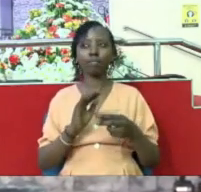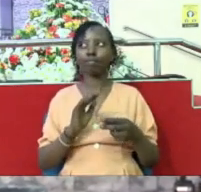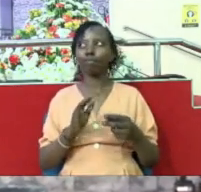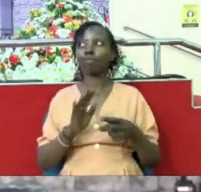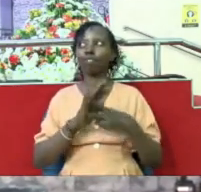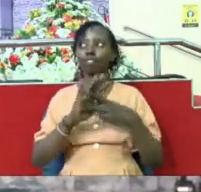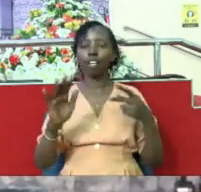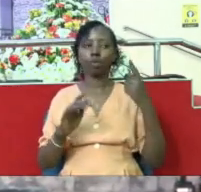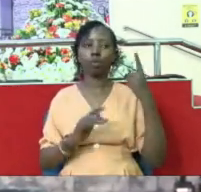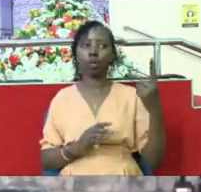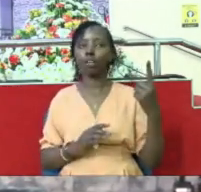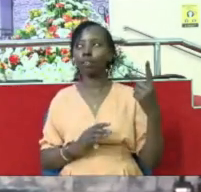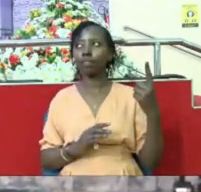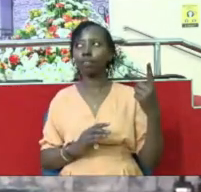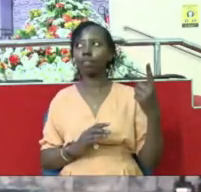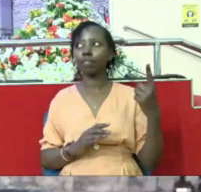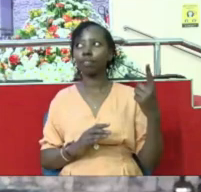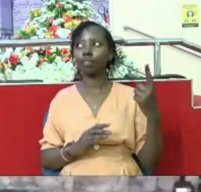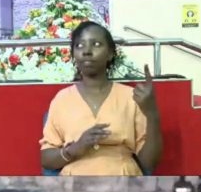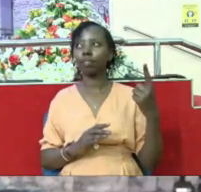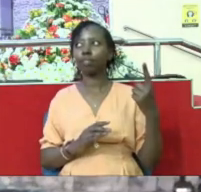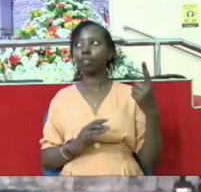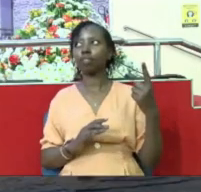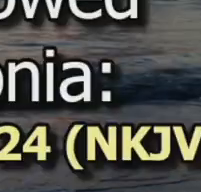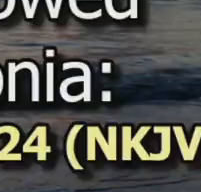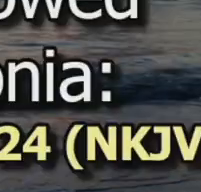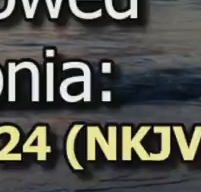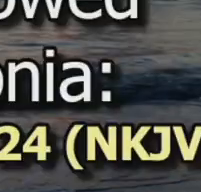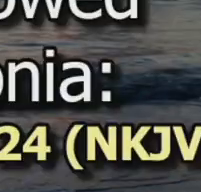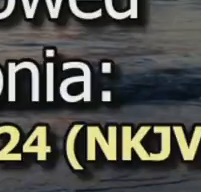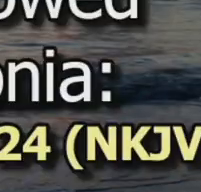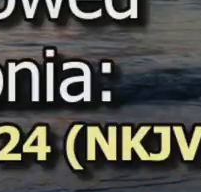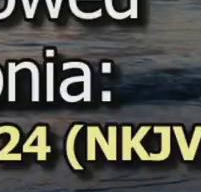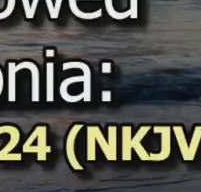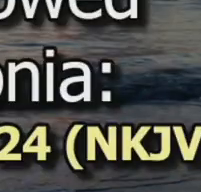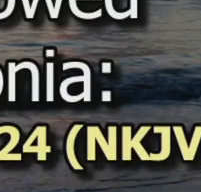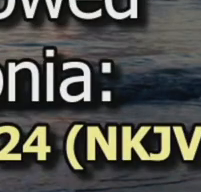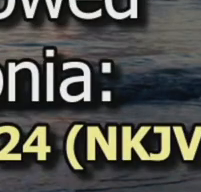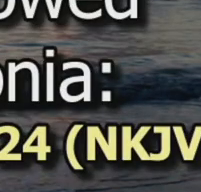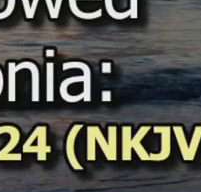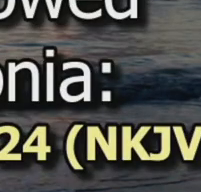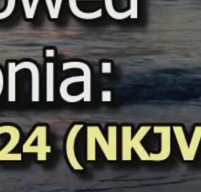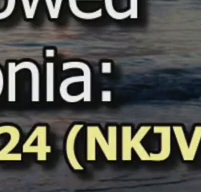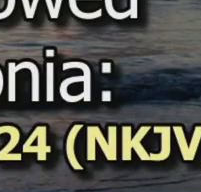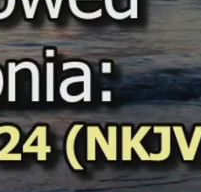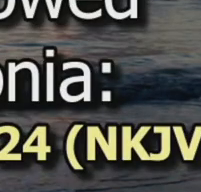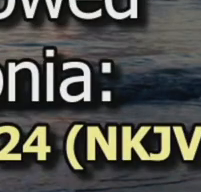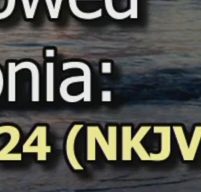1. Verse number 1 ends with the word Macedonia. Inaisha na Macedonia.